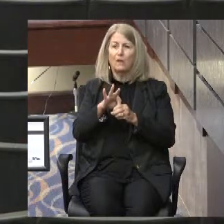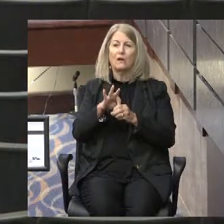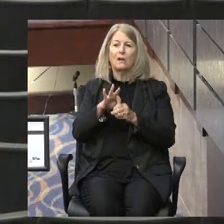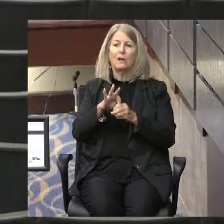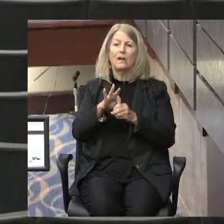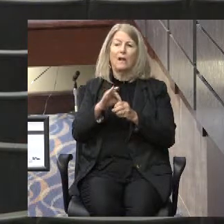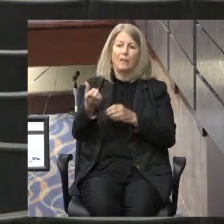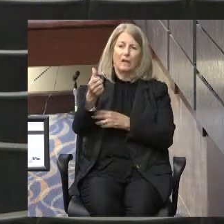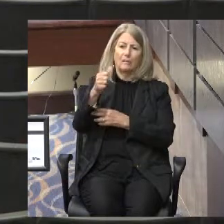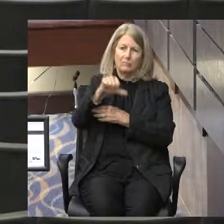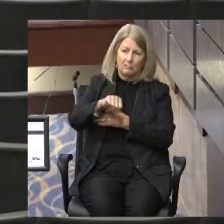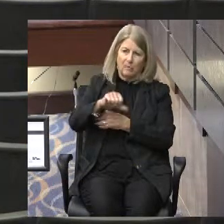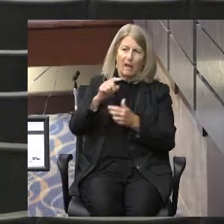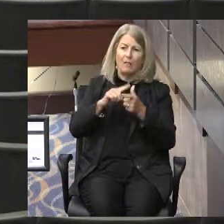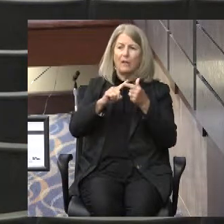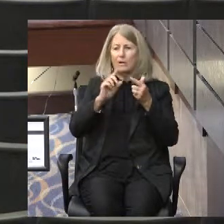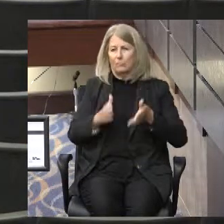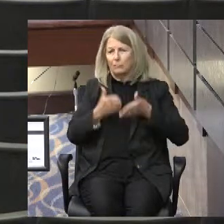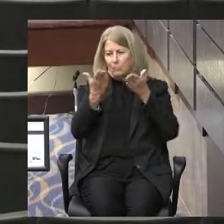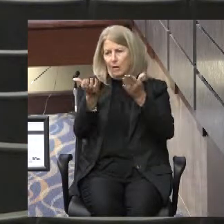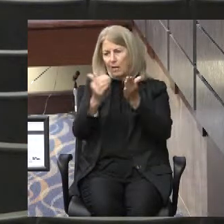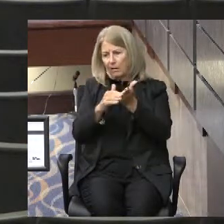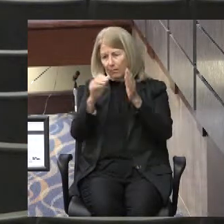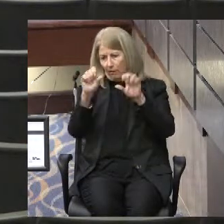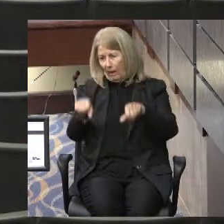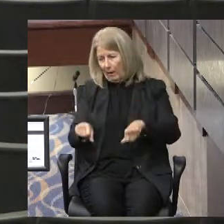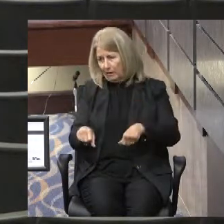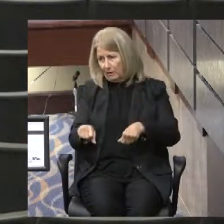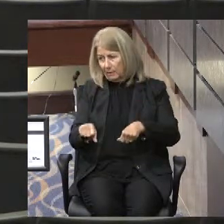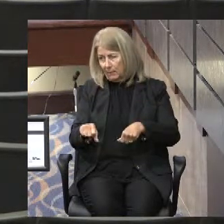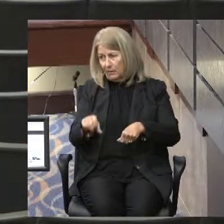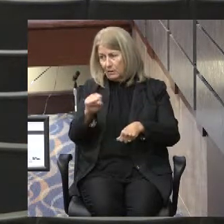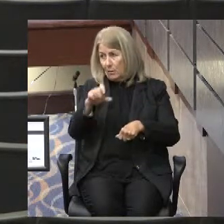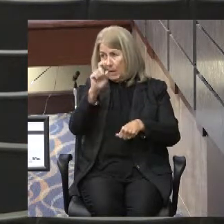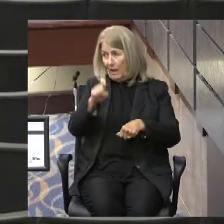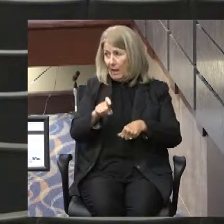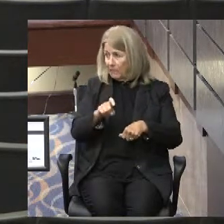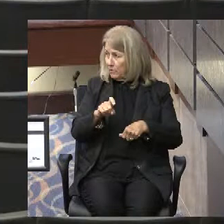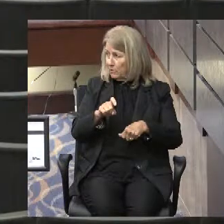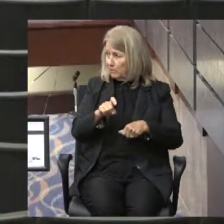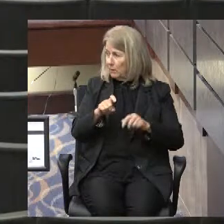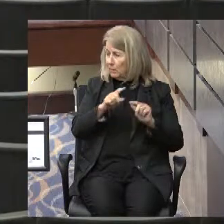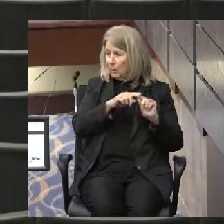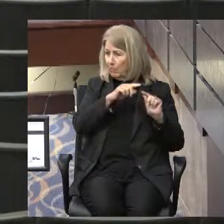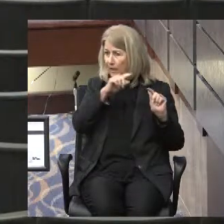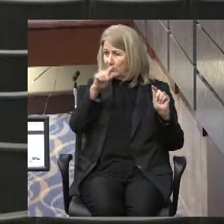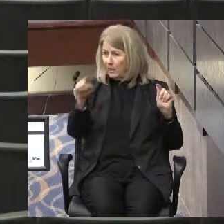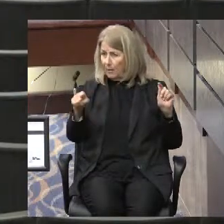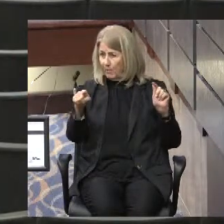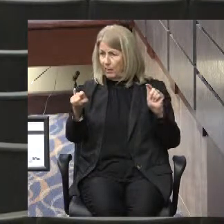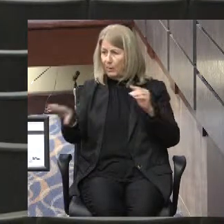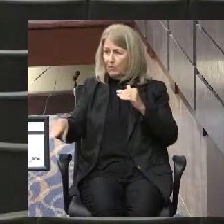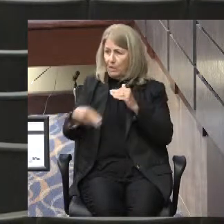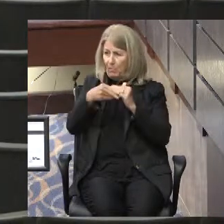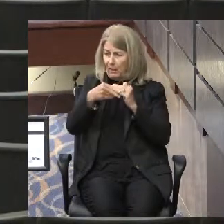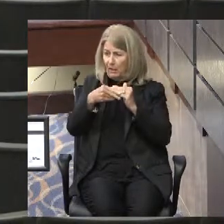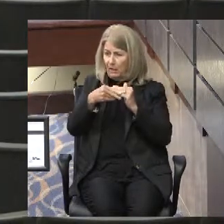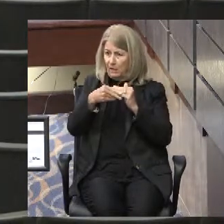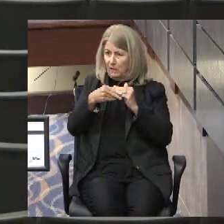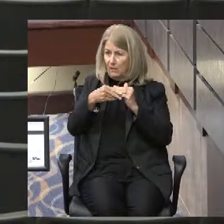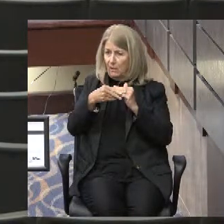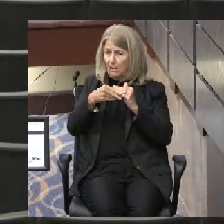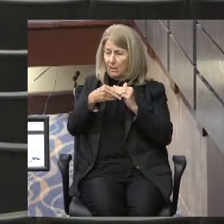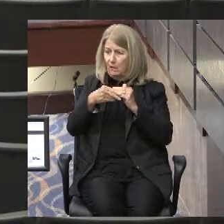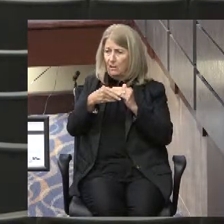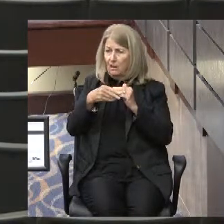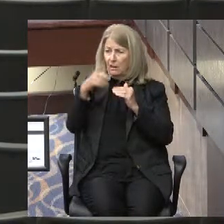down, and then y'all can have another motion. So we have to pass that one and then come back and amend it to add the time limit on the special